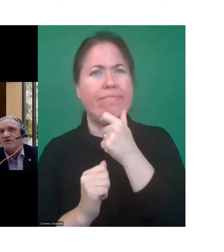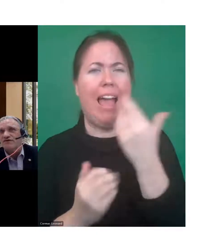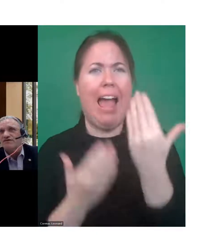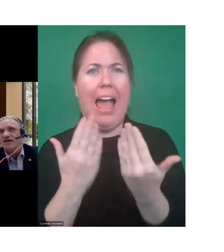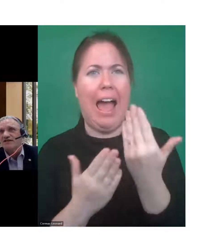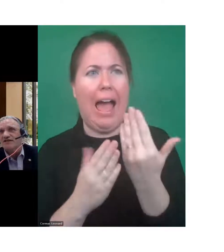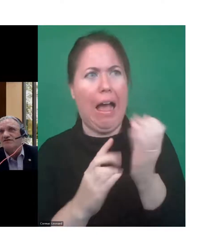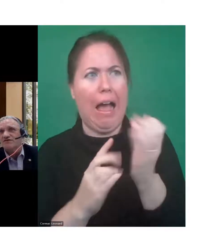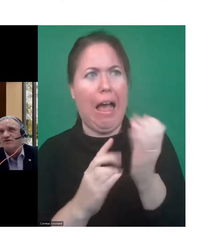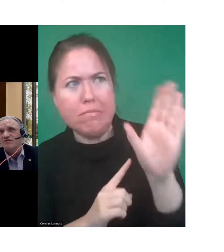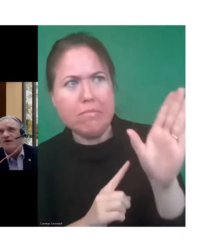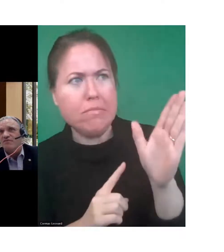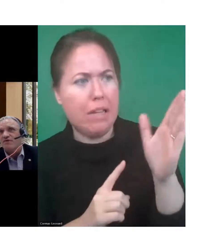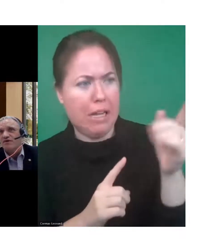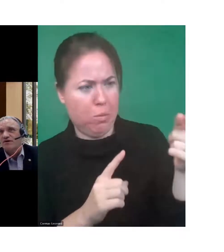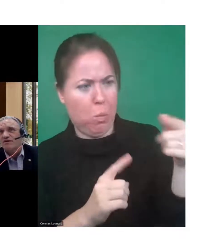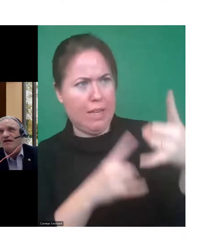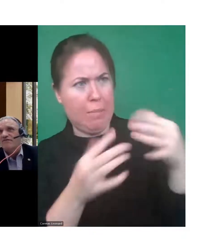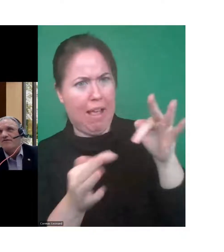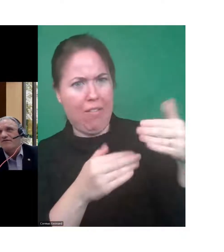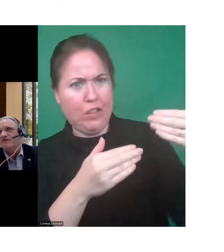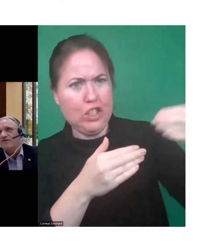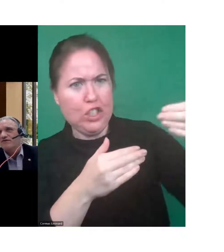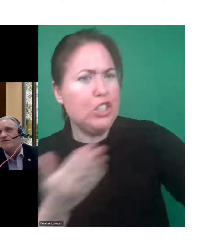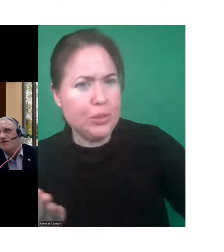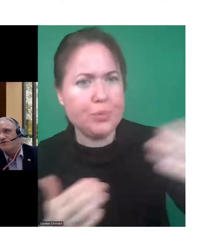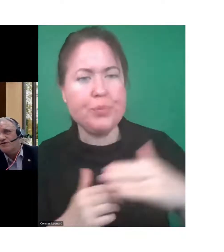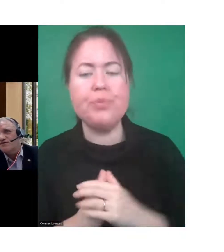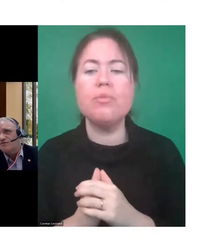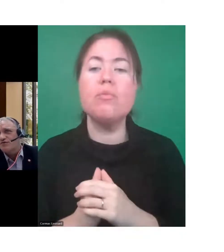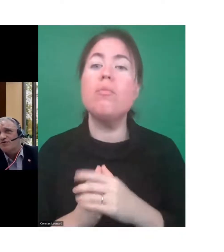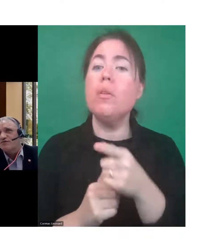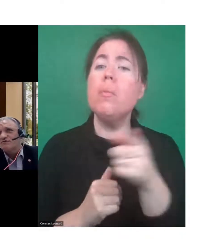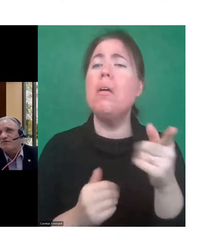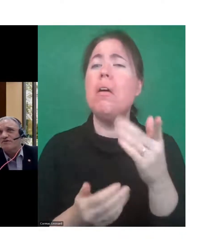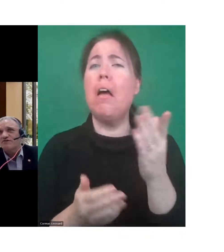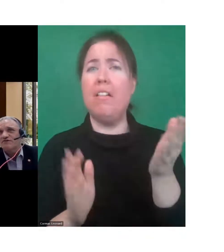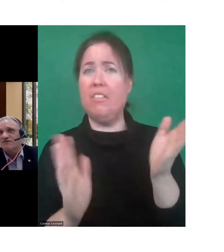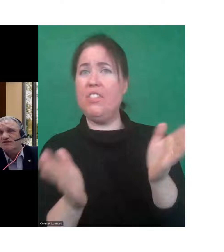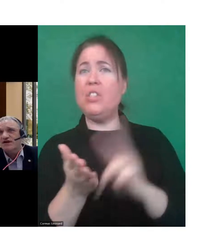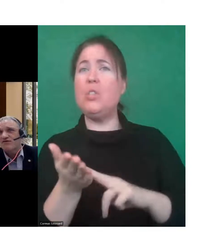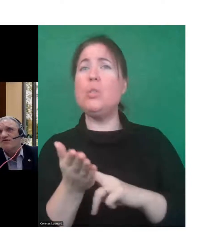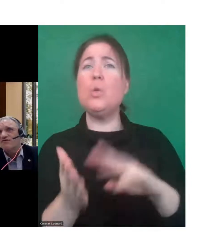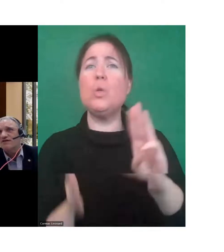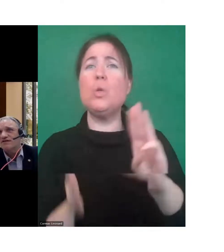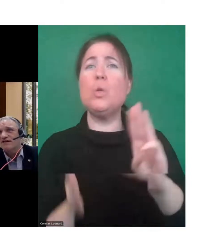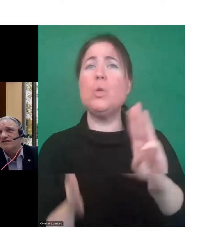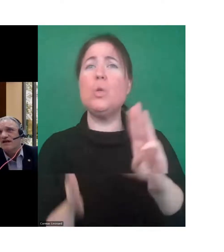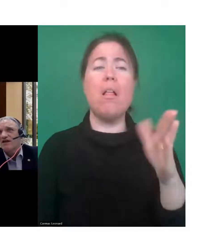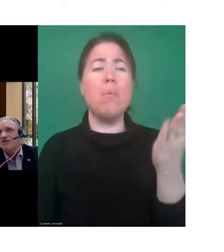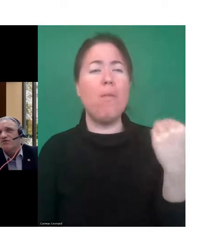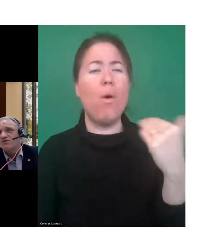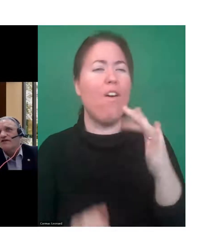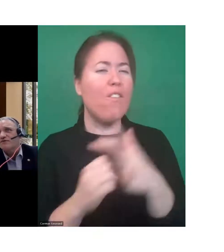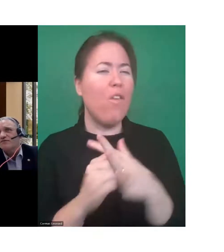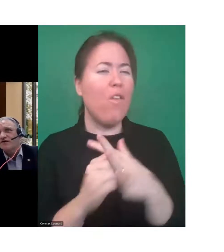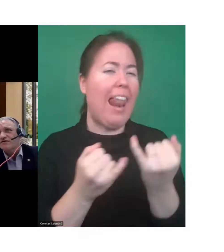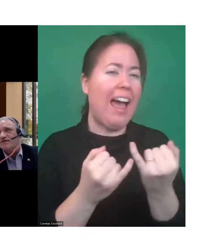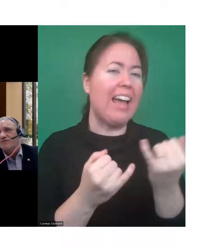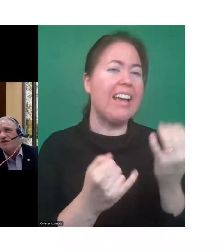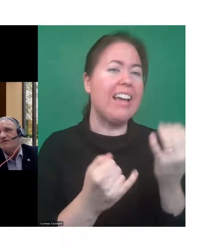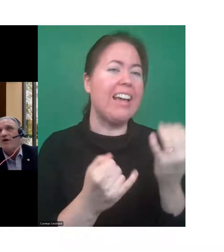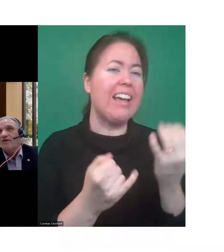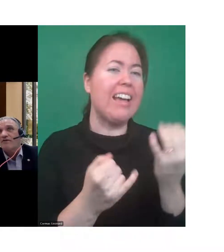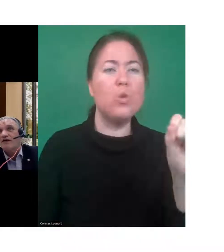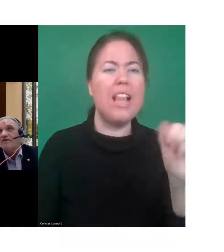submissions work that you send in to us by portal. For those of you that are used to using portals, maybe through TUSLA or other organisations, you will have some